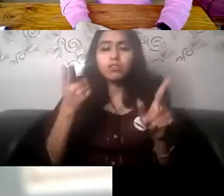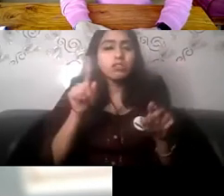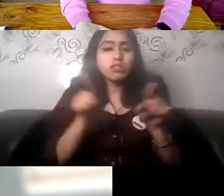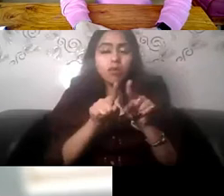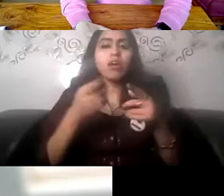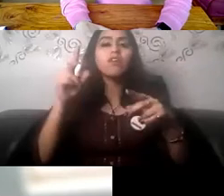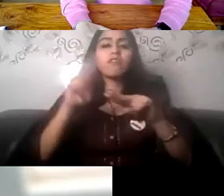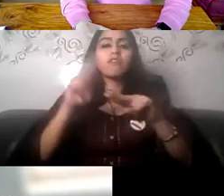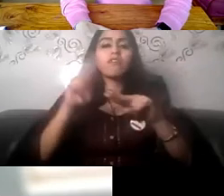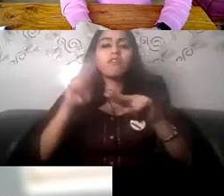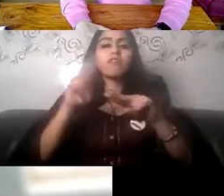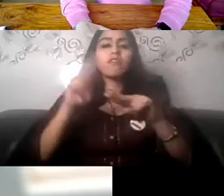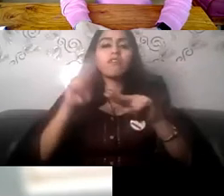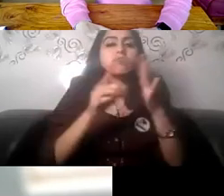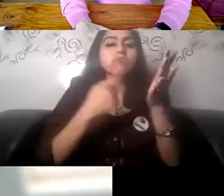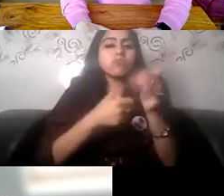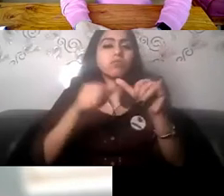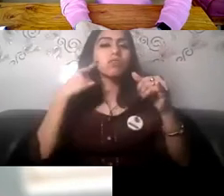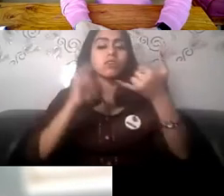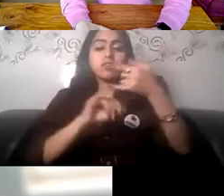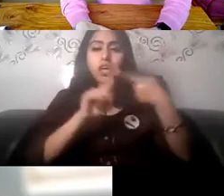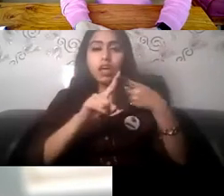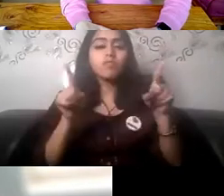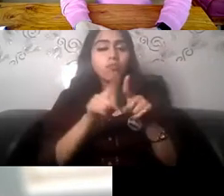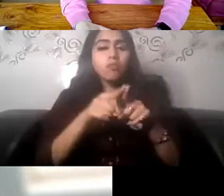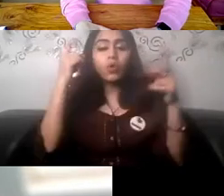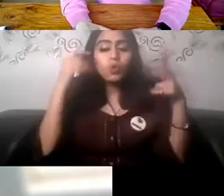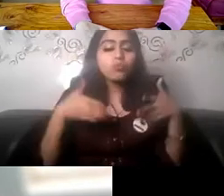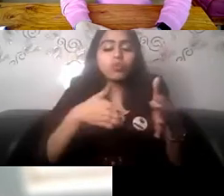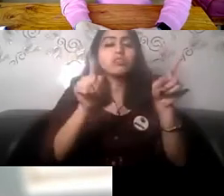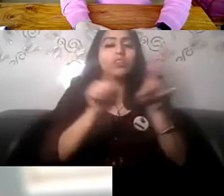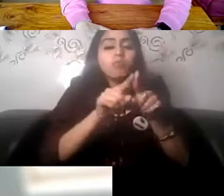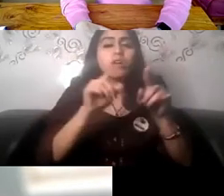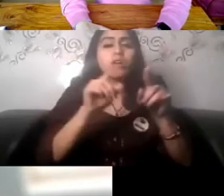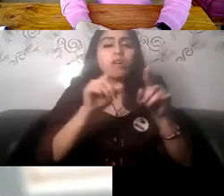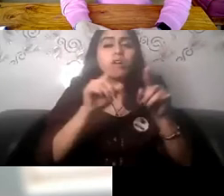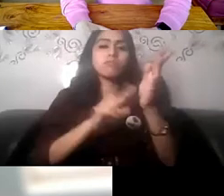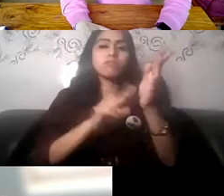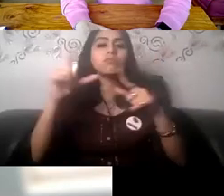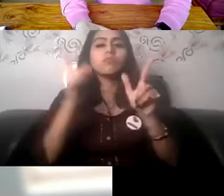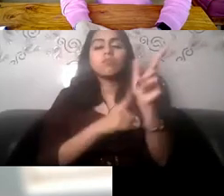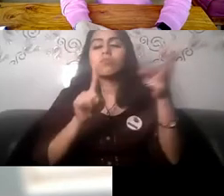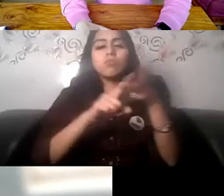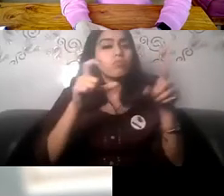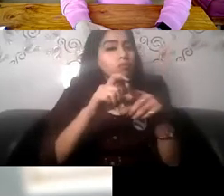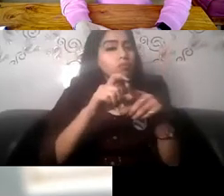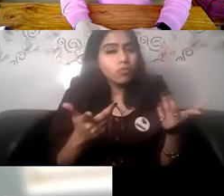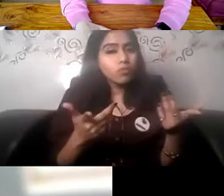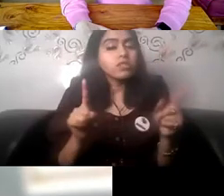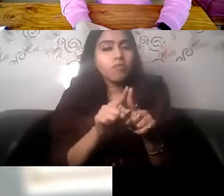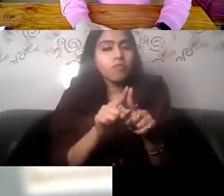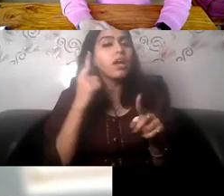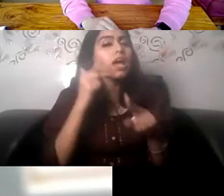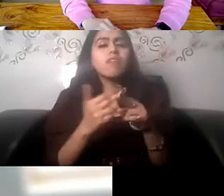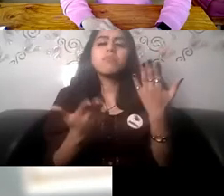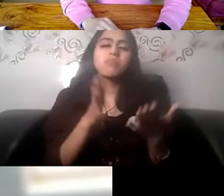we want to raise. Also a roadmap of where those funds will be employed. Like if say 5,000